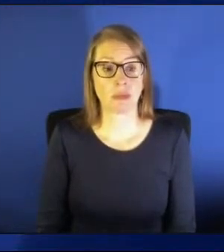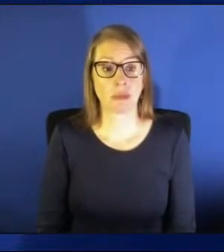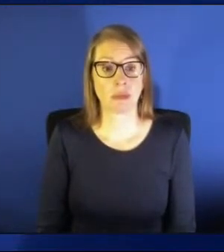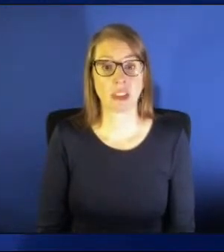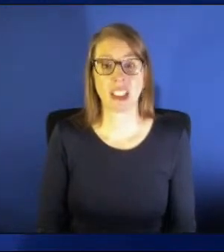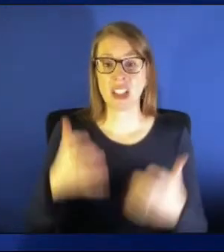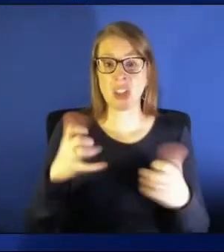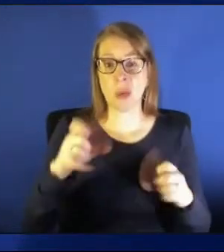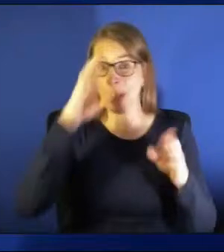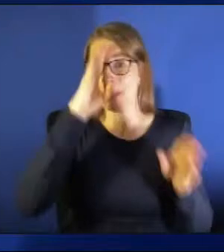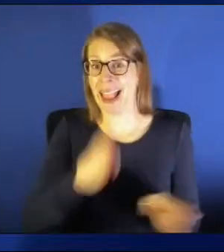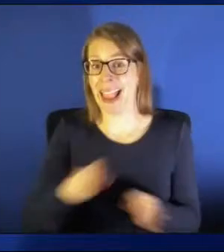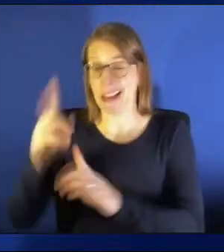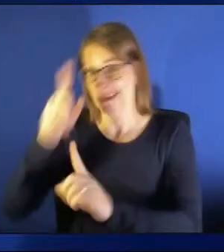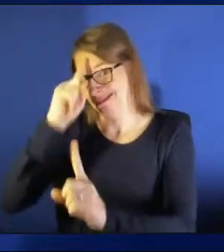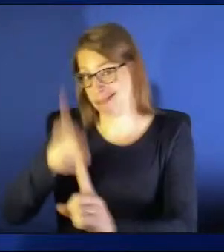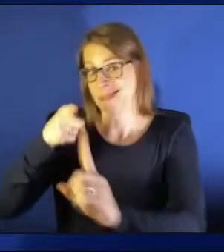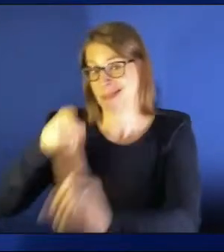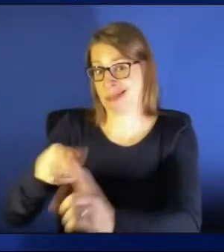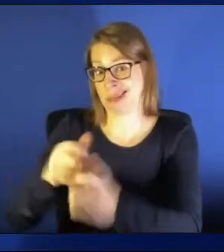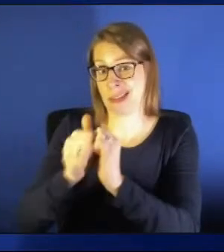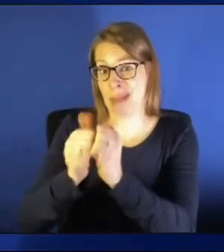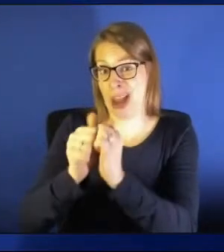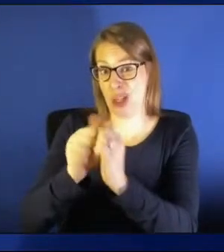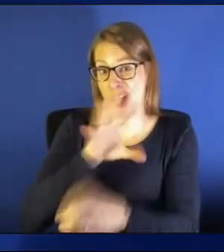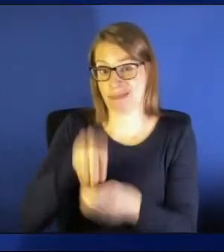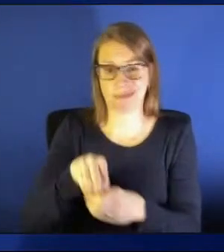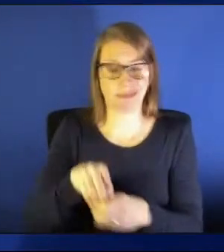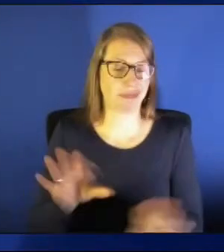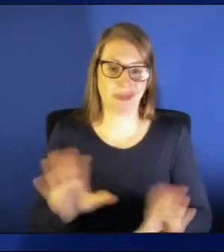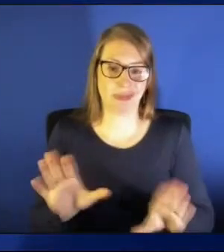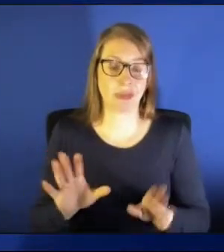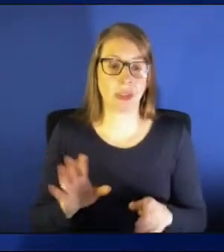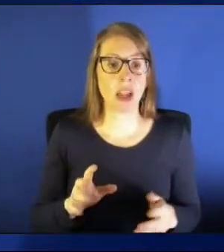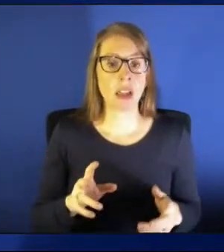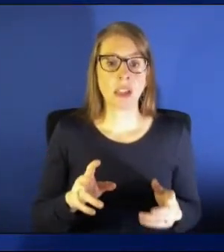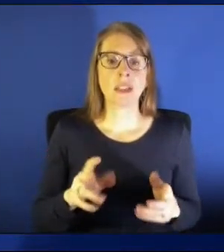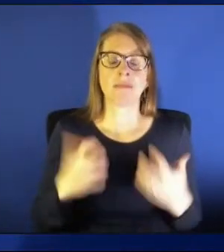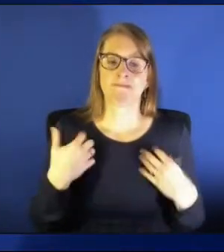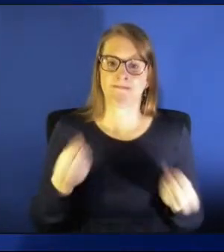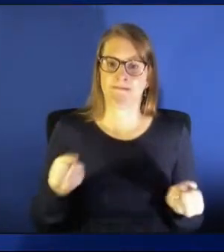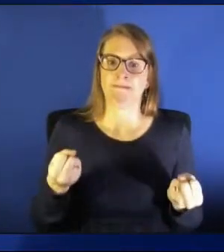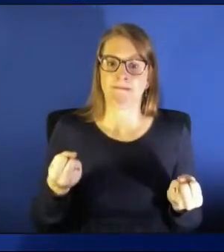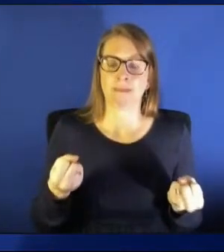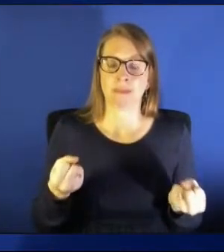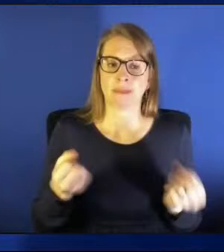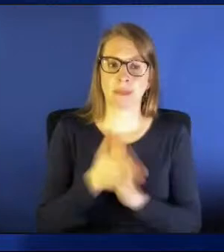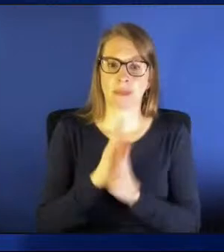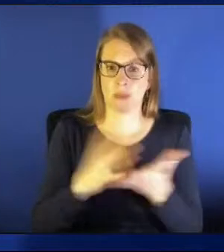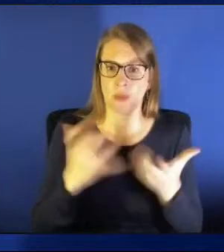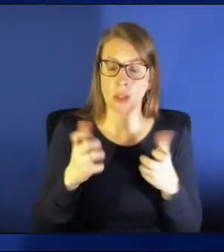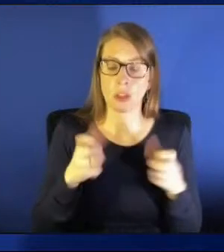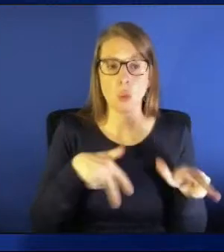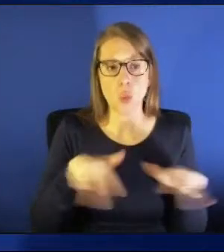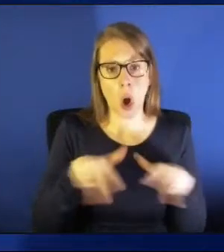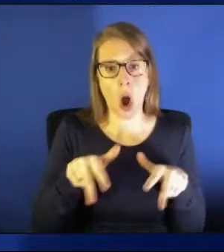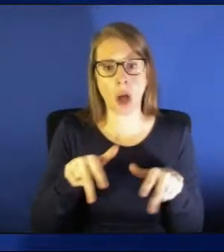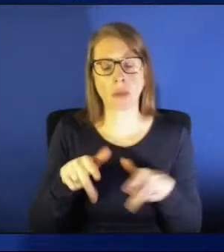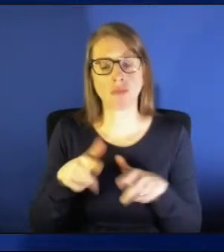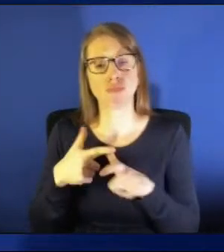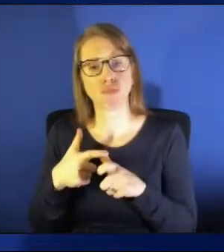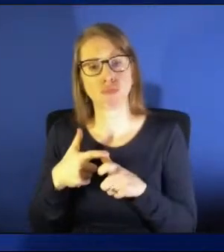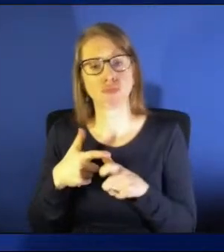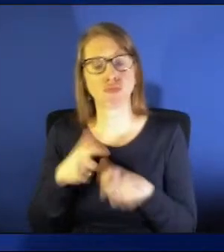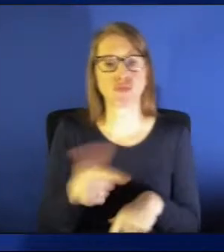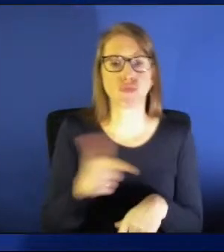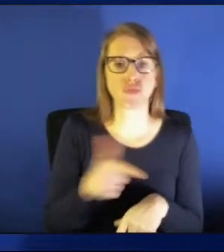if you're just starting to run. Sure. What you want to do is to kind of get yourself in shape and maybe start with a walk, run type routine, and then maybe try a